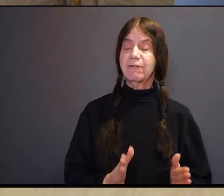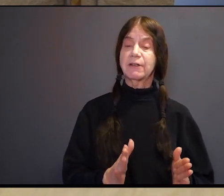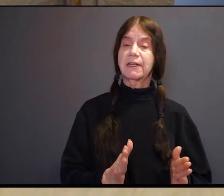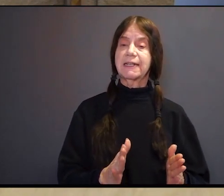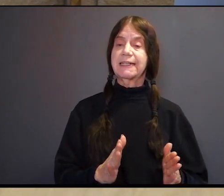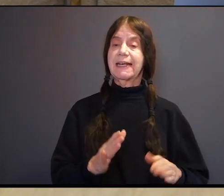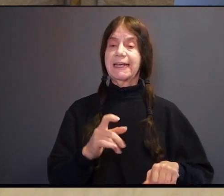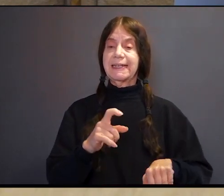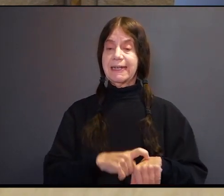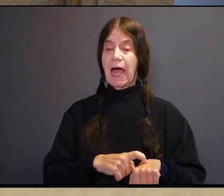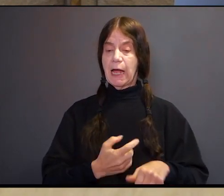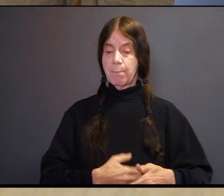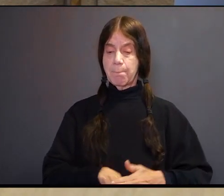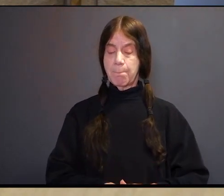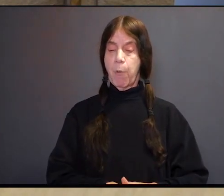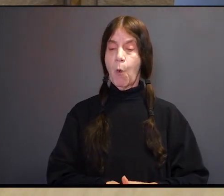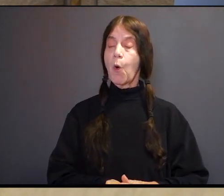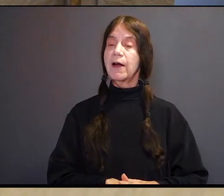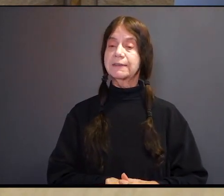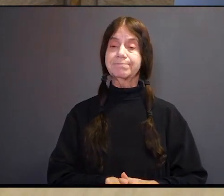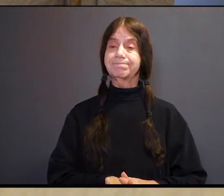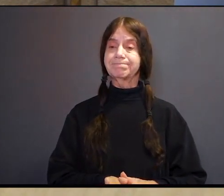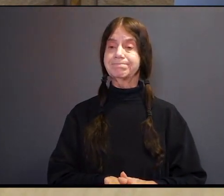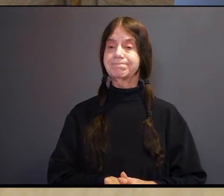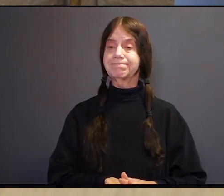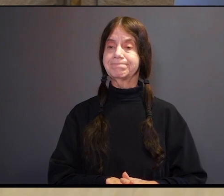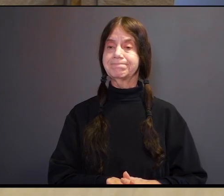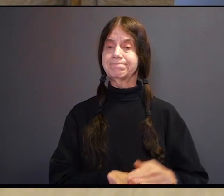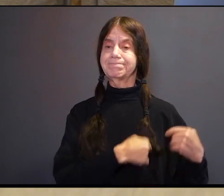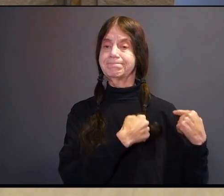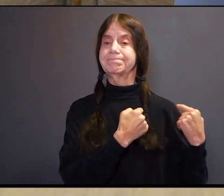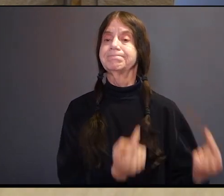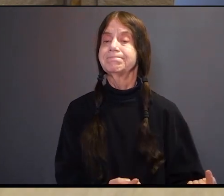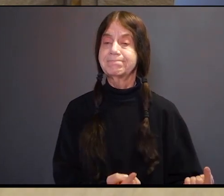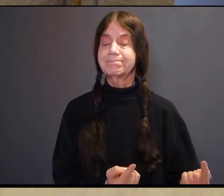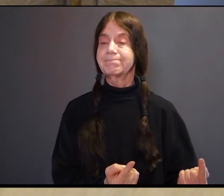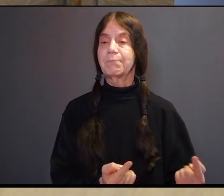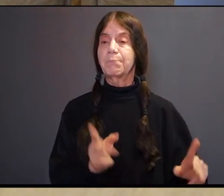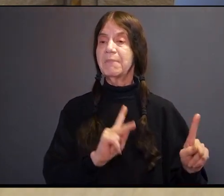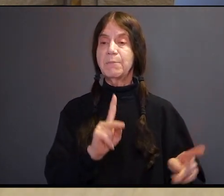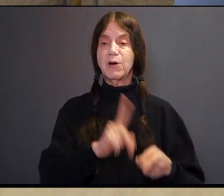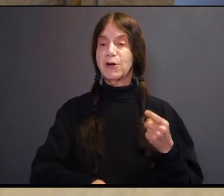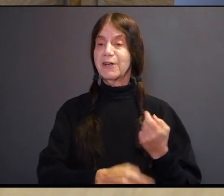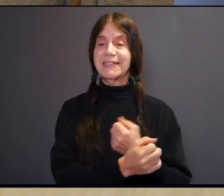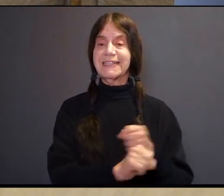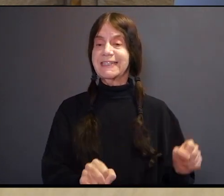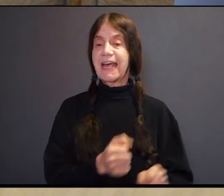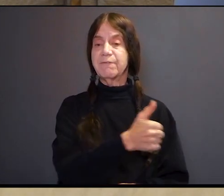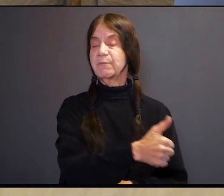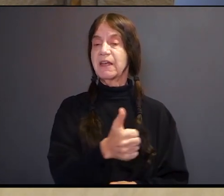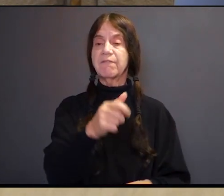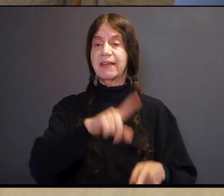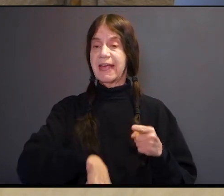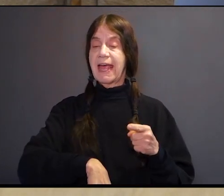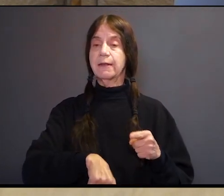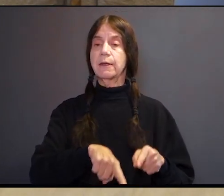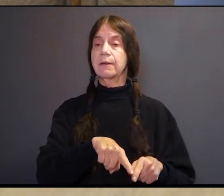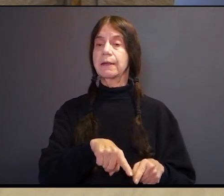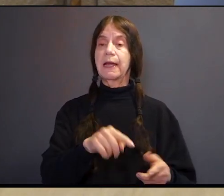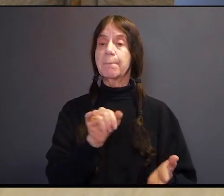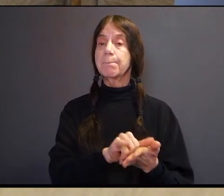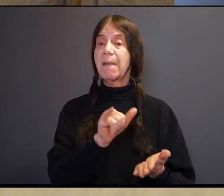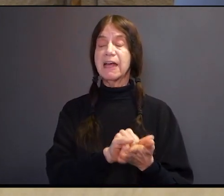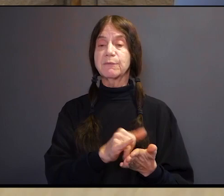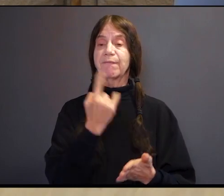time of his conception, had no way to say to himself that he could be saved. It was